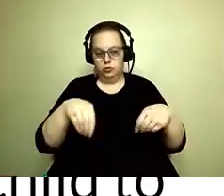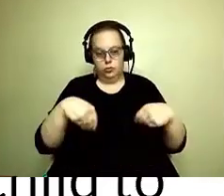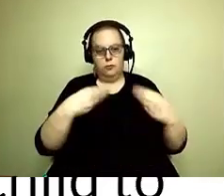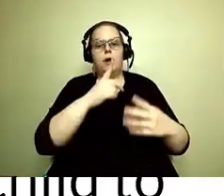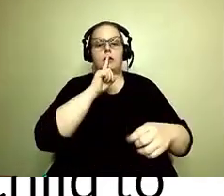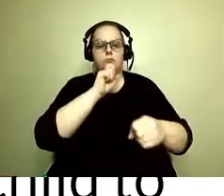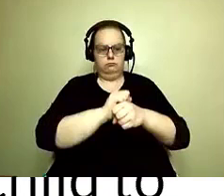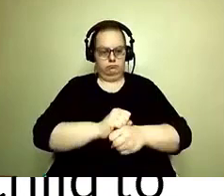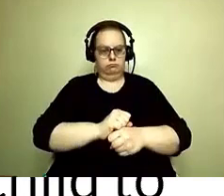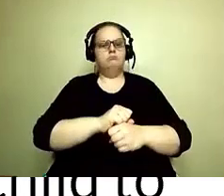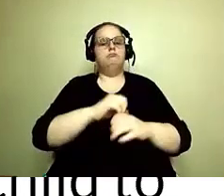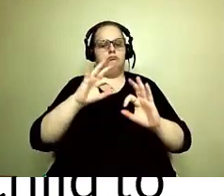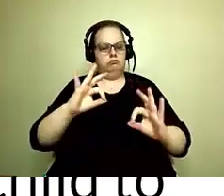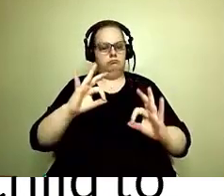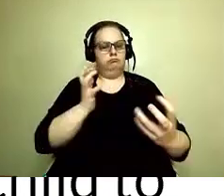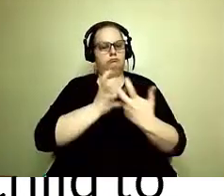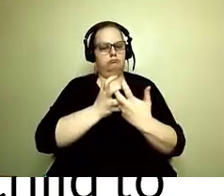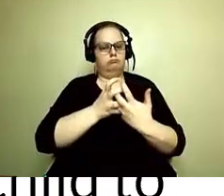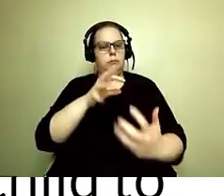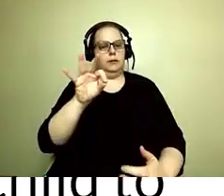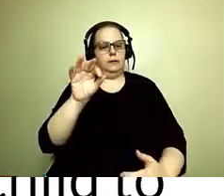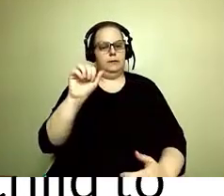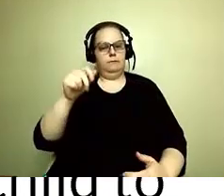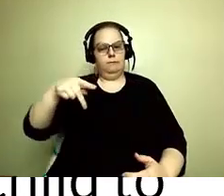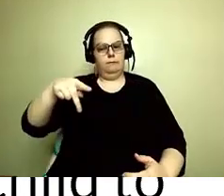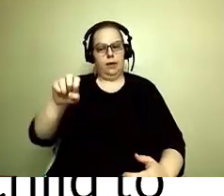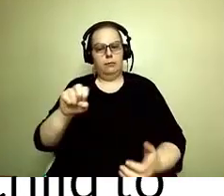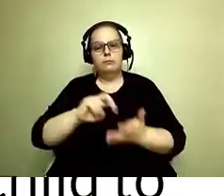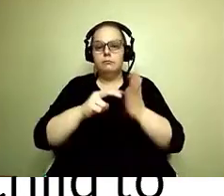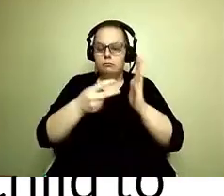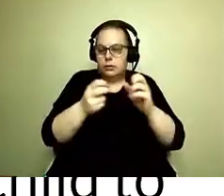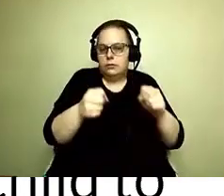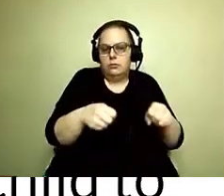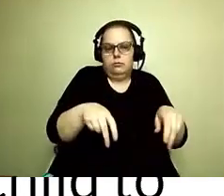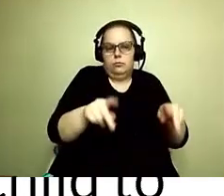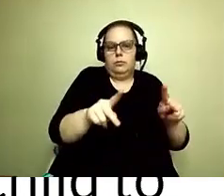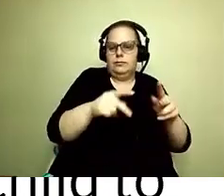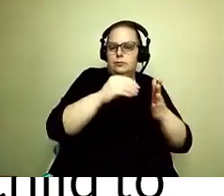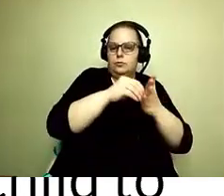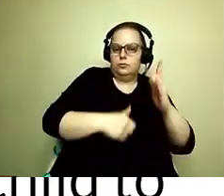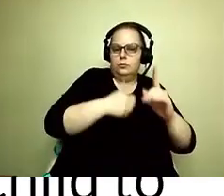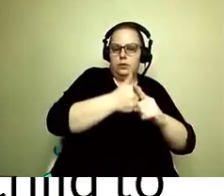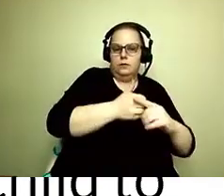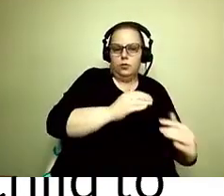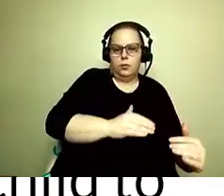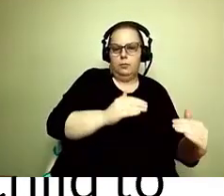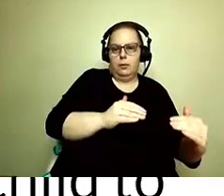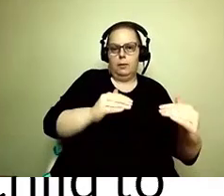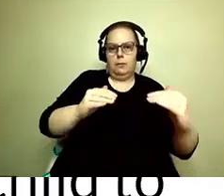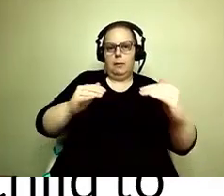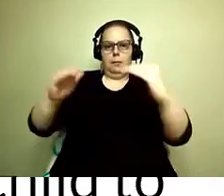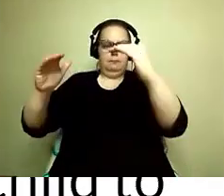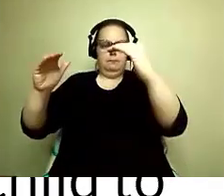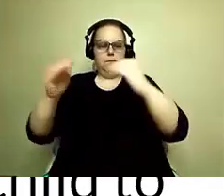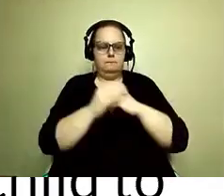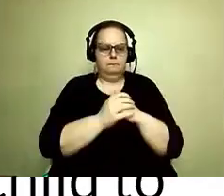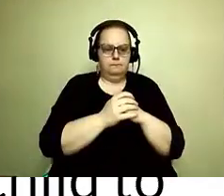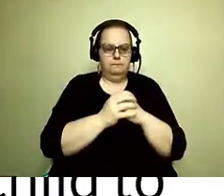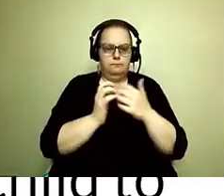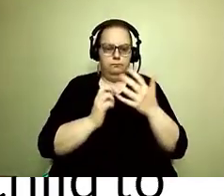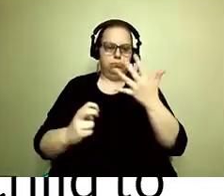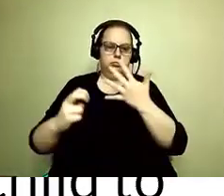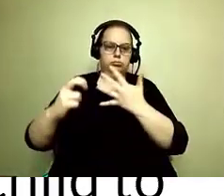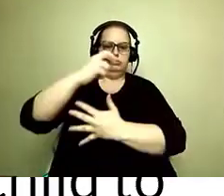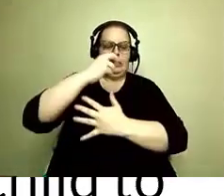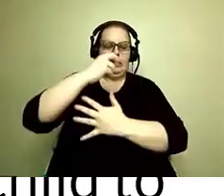be an IEP designed to allow the student to progress from grade to grade. But if that is not possible, the IEP should